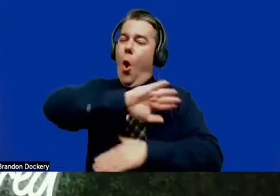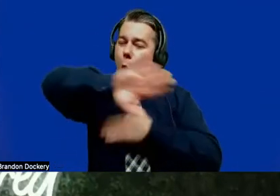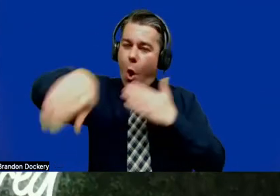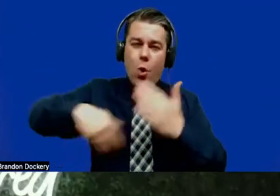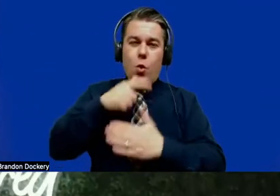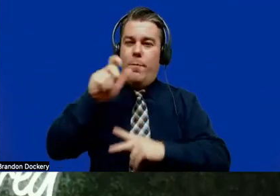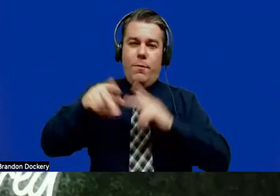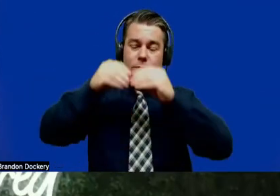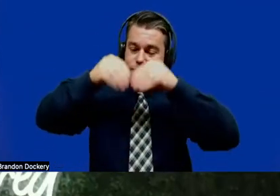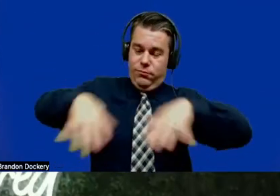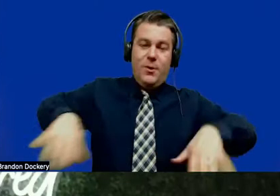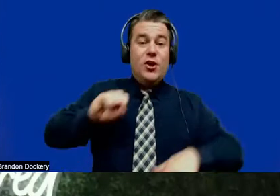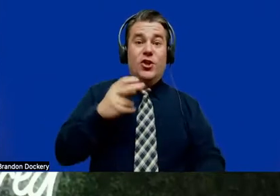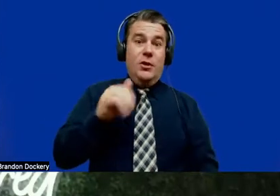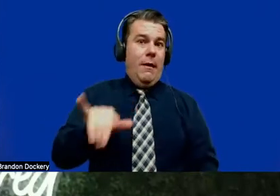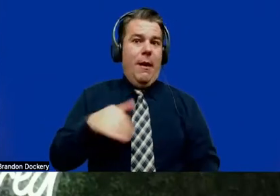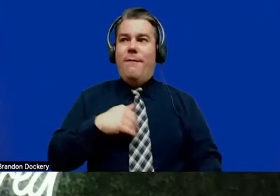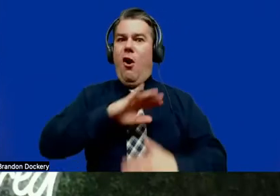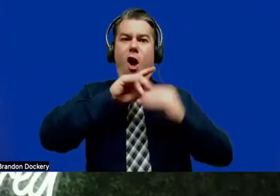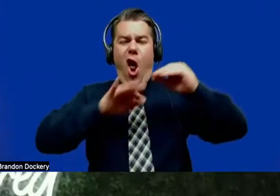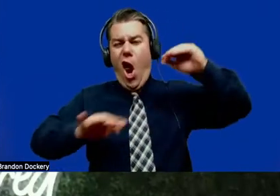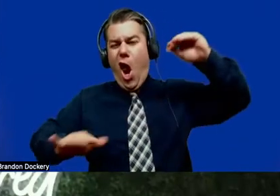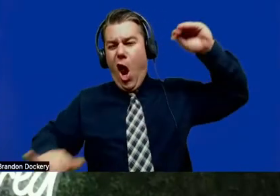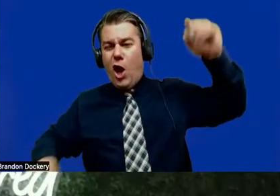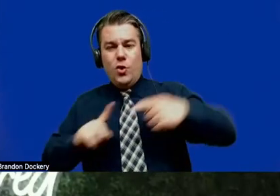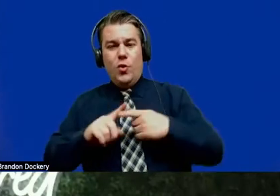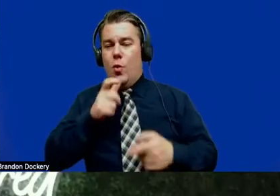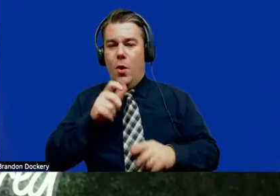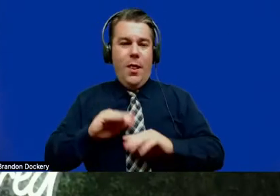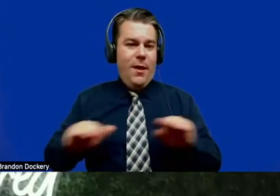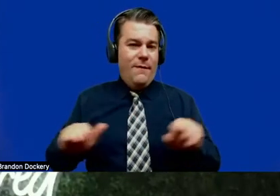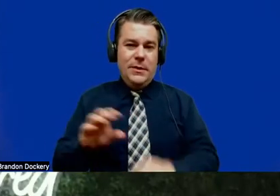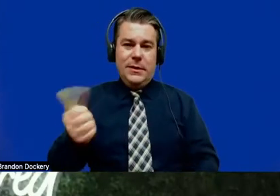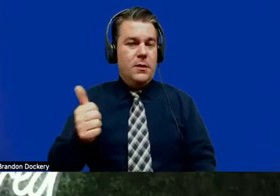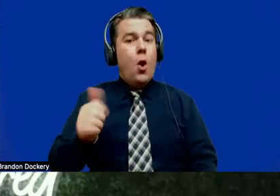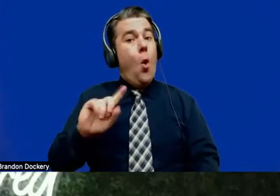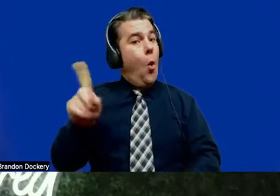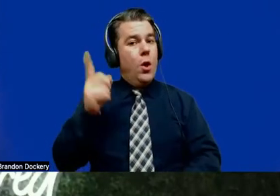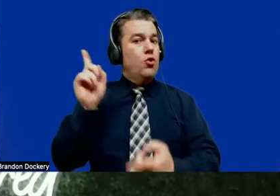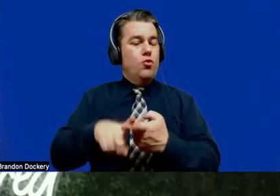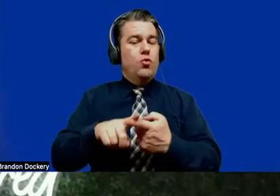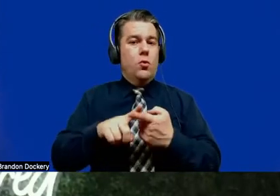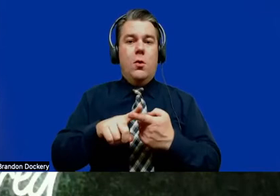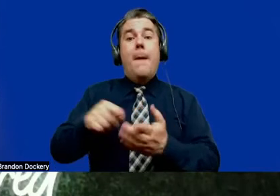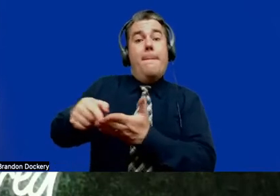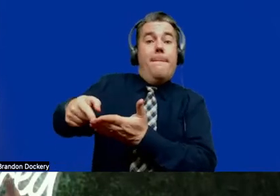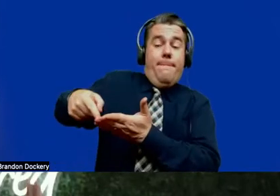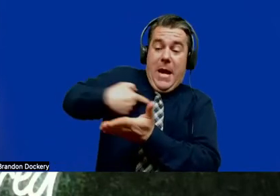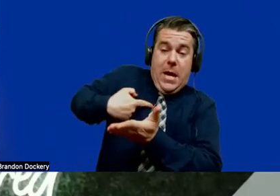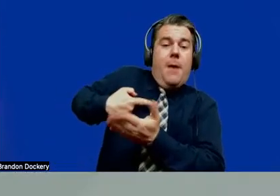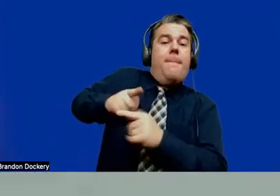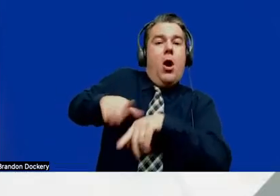And so Shay has all the way down to like level 10s, and she doesn't get paid past 7, but we still have access to see that